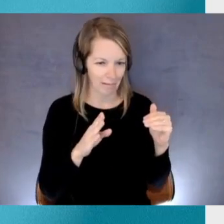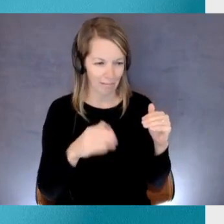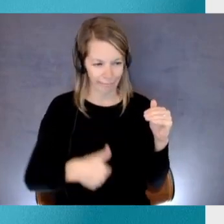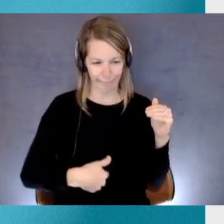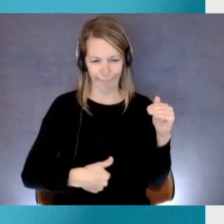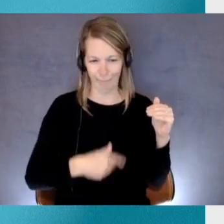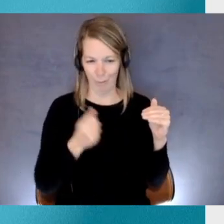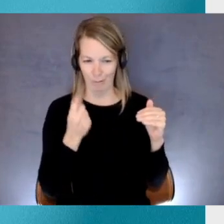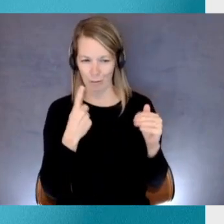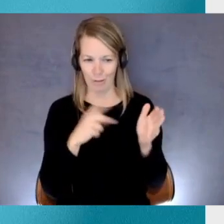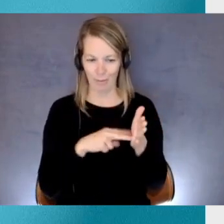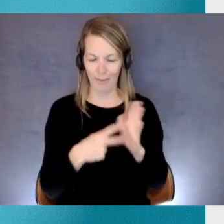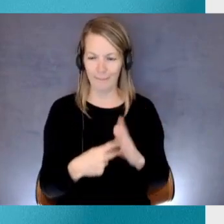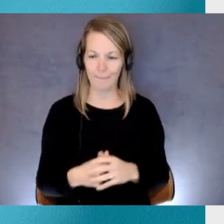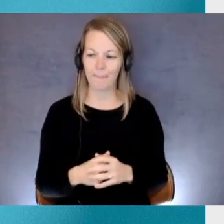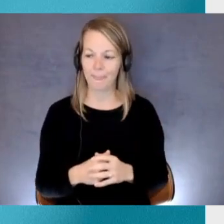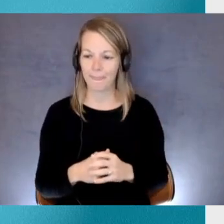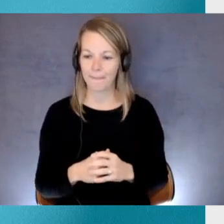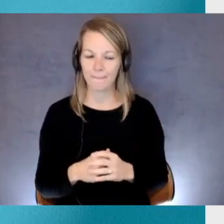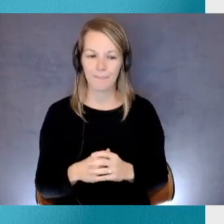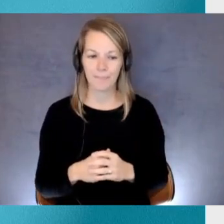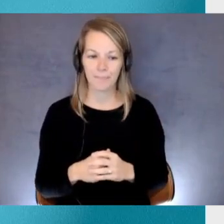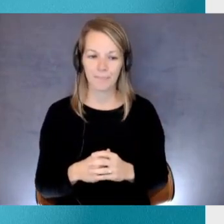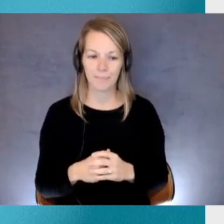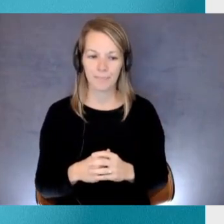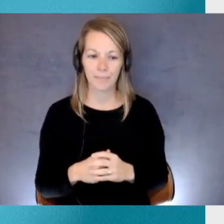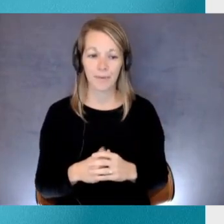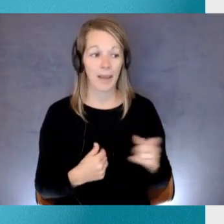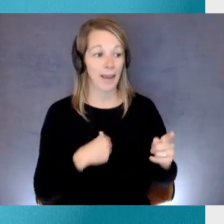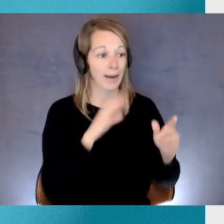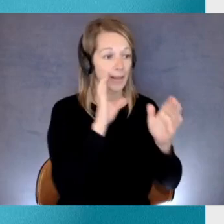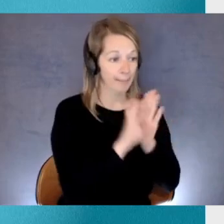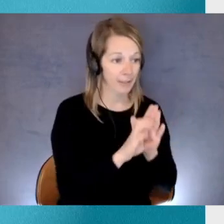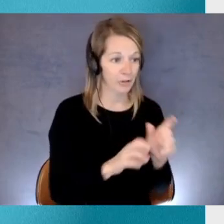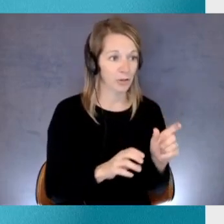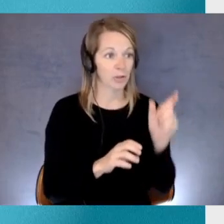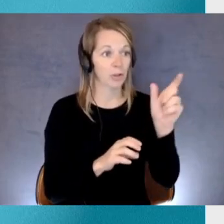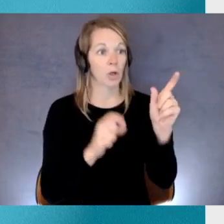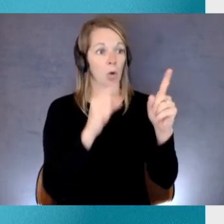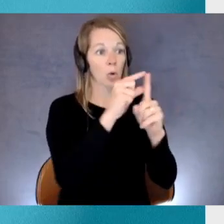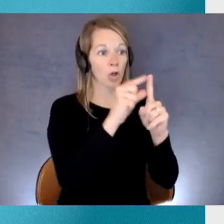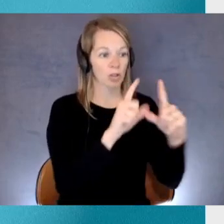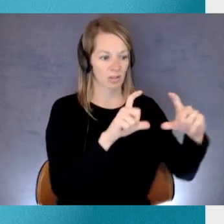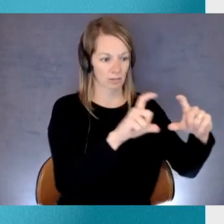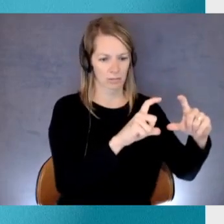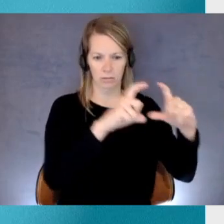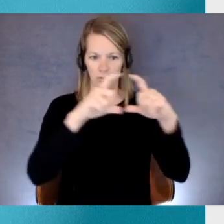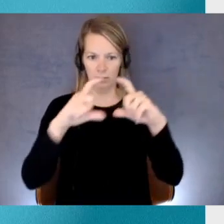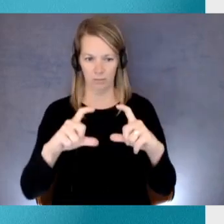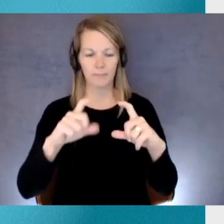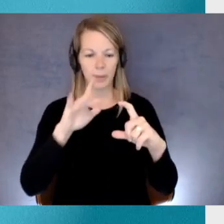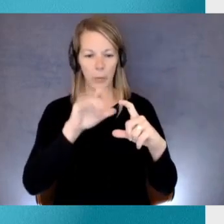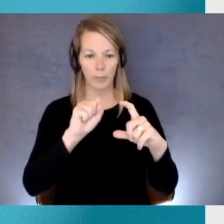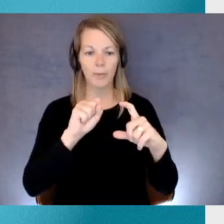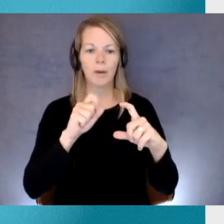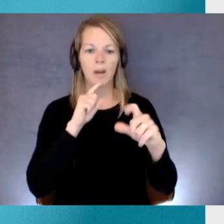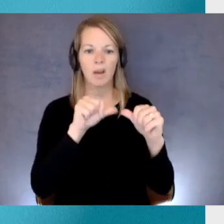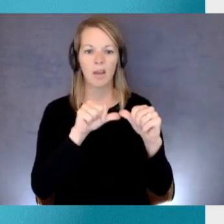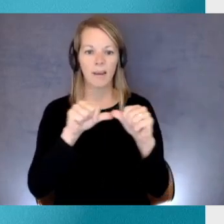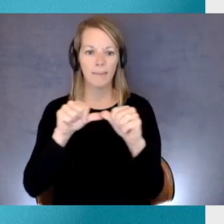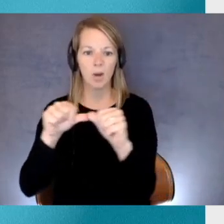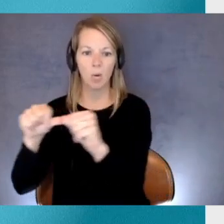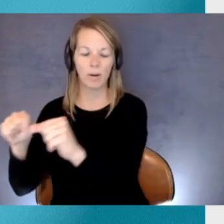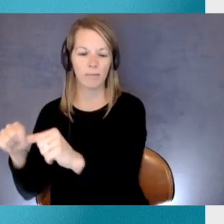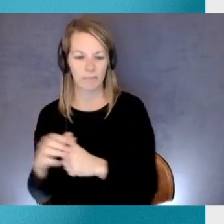here. So since I had an image and some words, I just put another thing next to it. And I kept going with